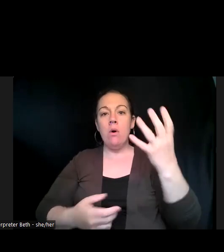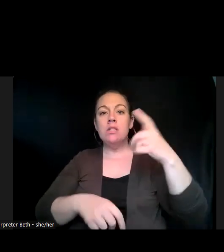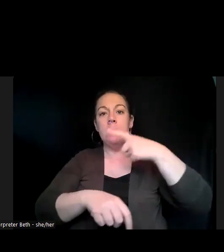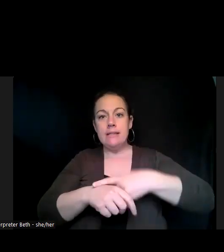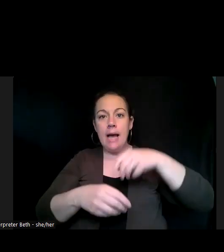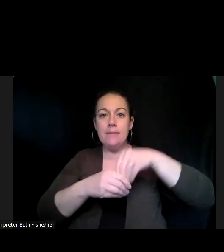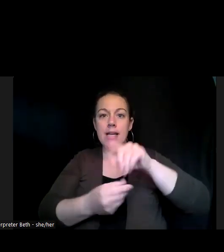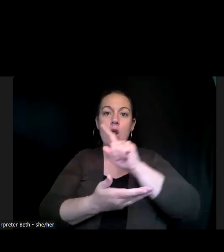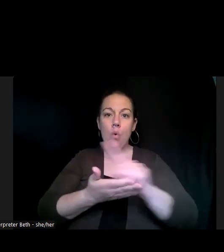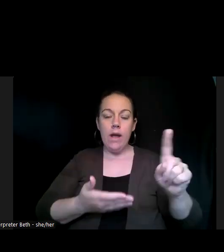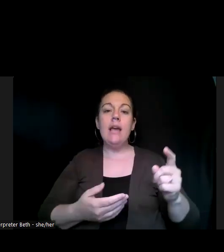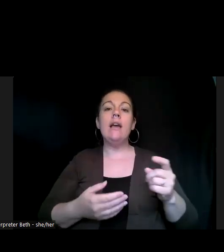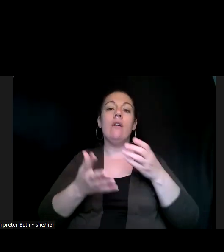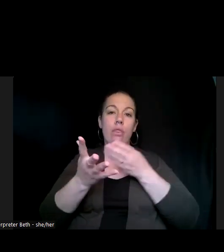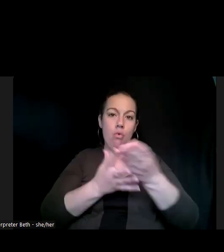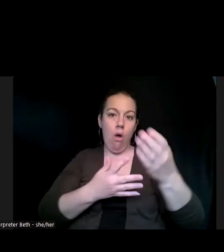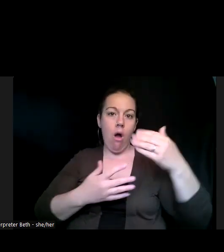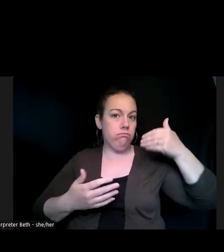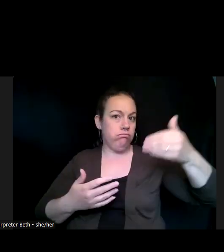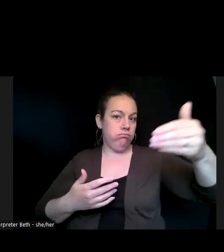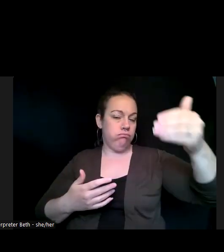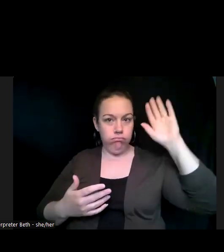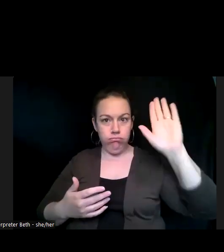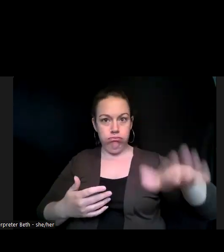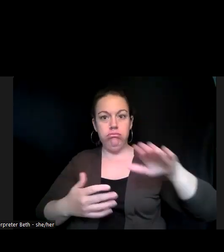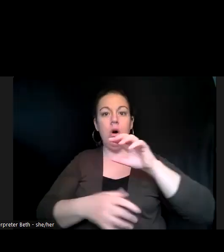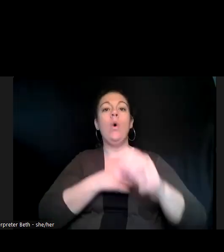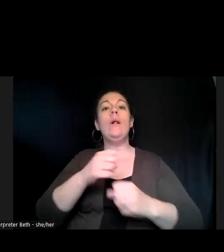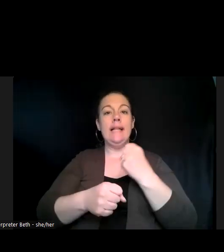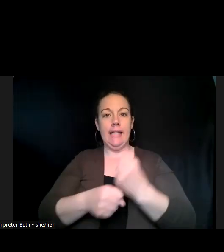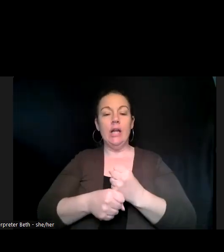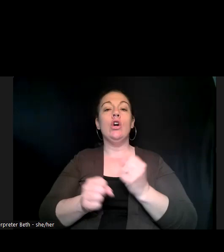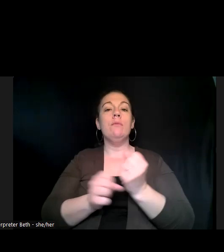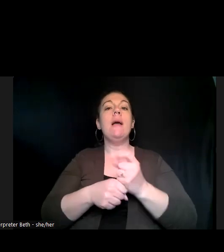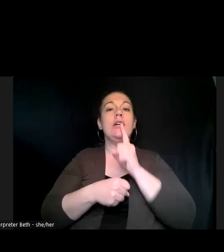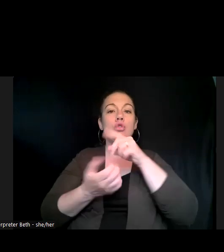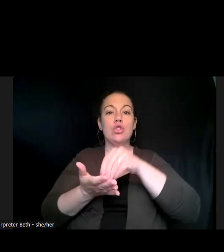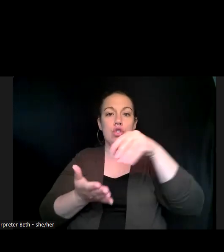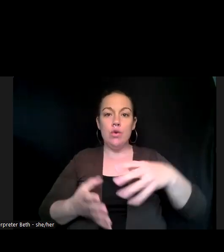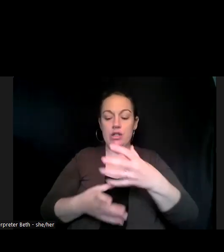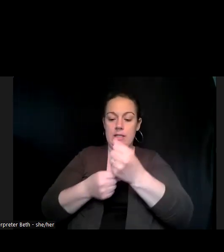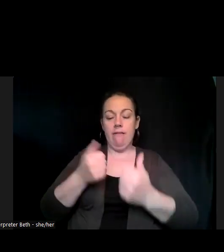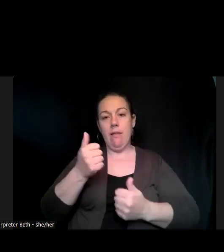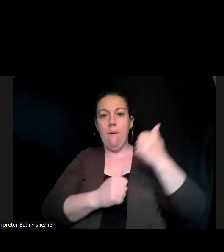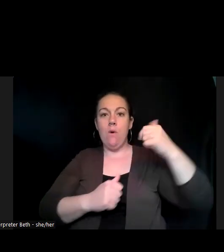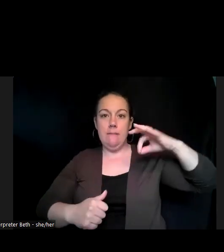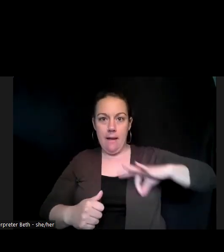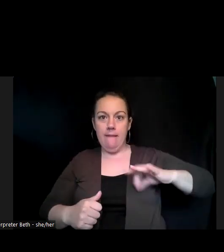Those types of practices are going to ensure that students are getting the most impact and that they're going to see the most academic growth from